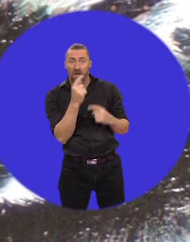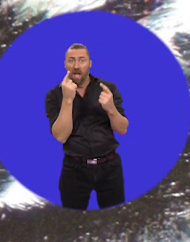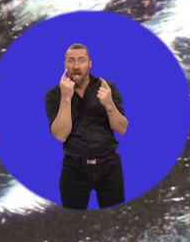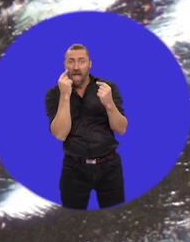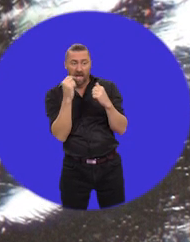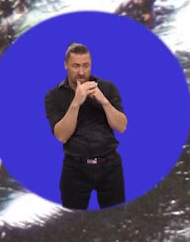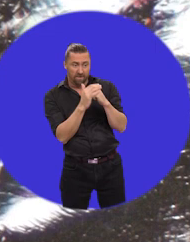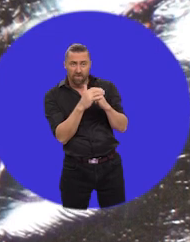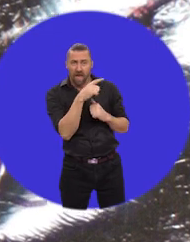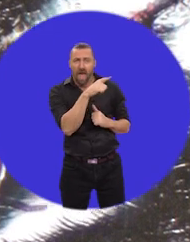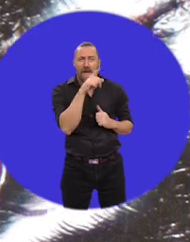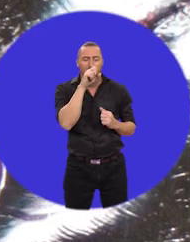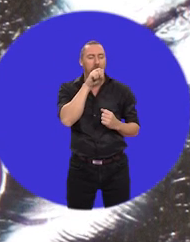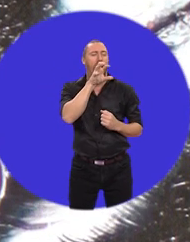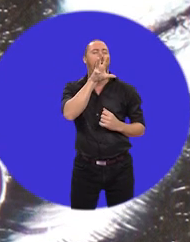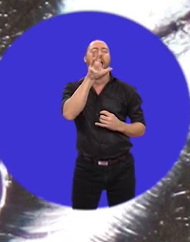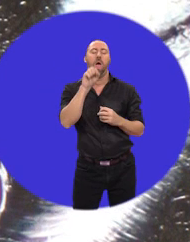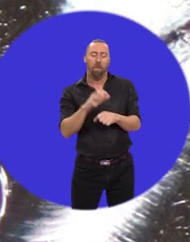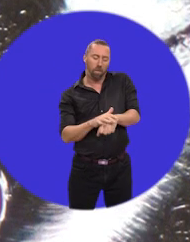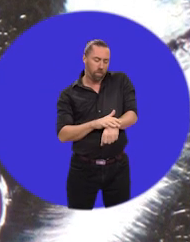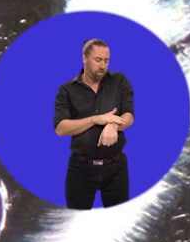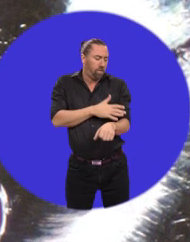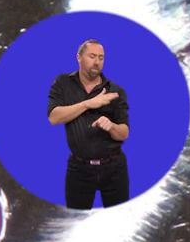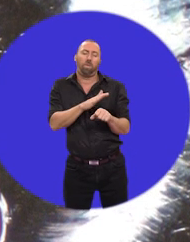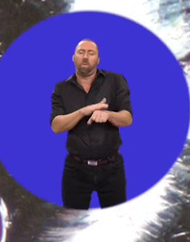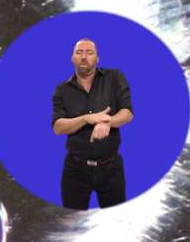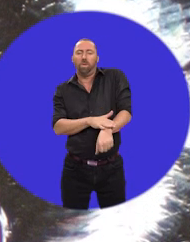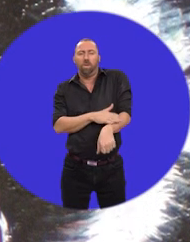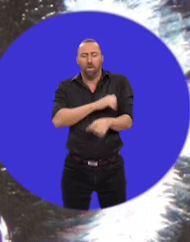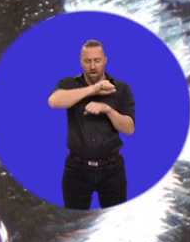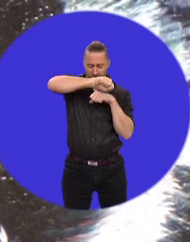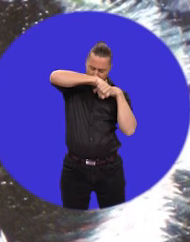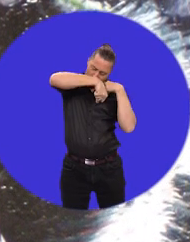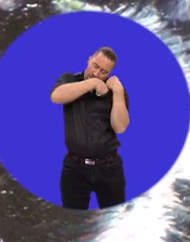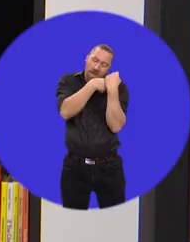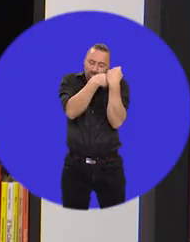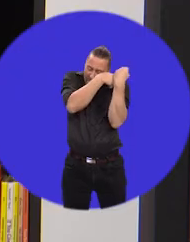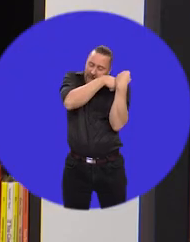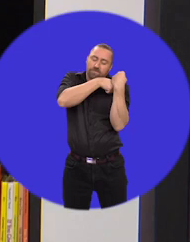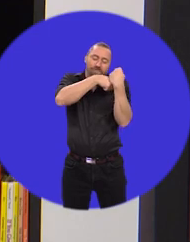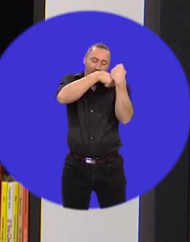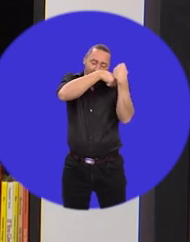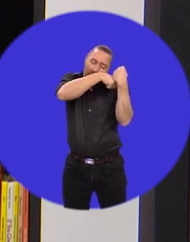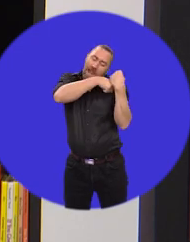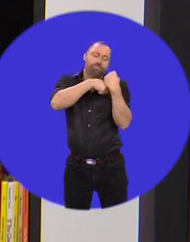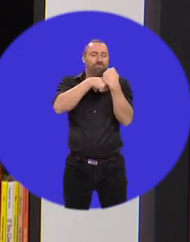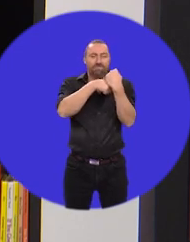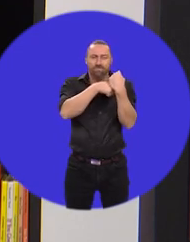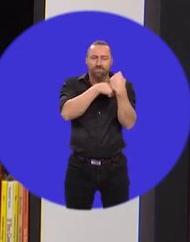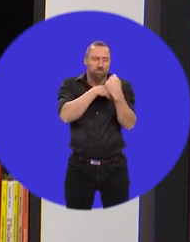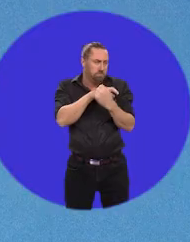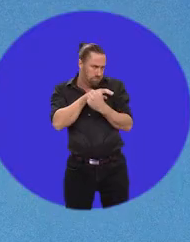Fish's friend Cat could meow and purr and curl into a ball to lick his soft